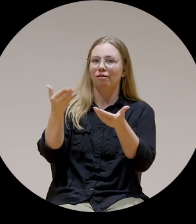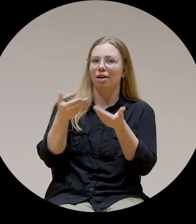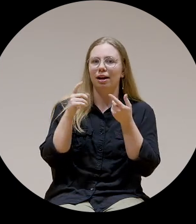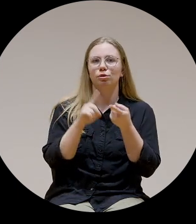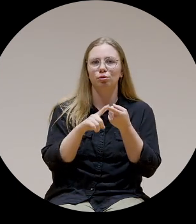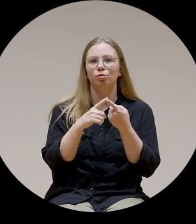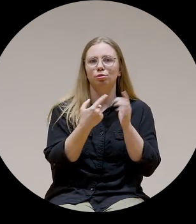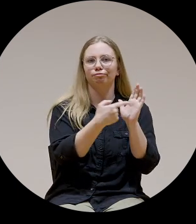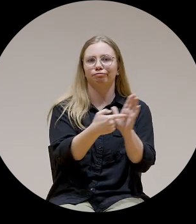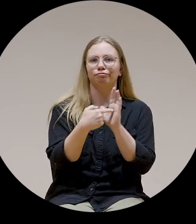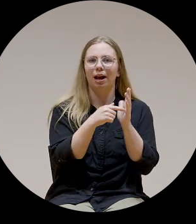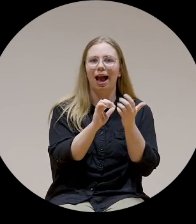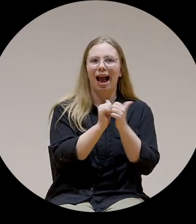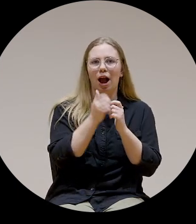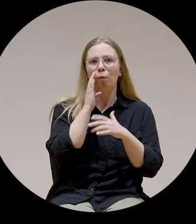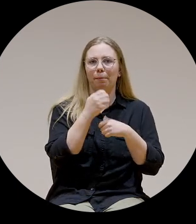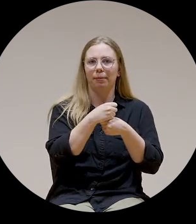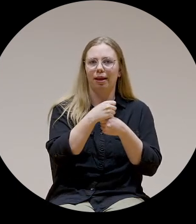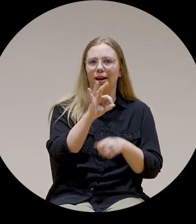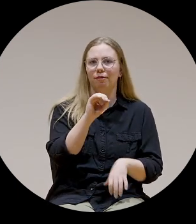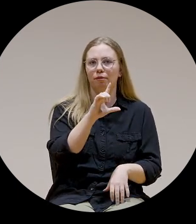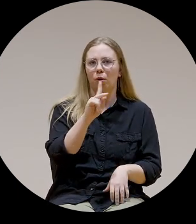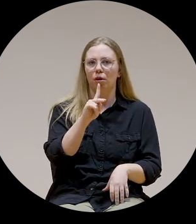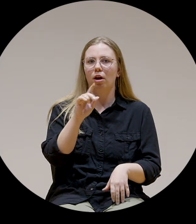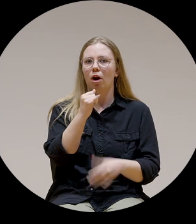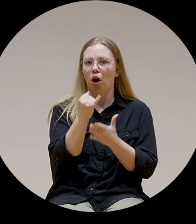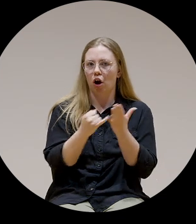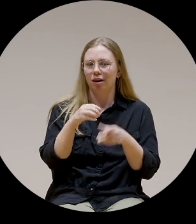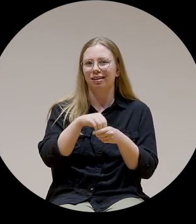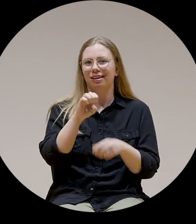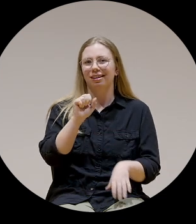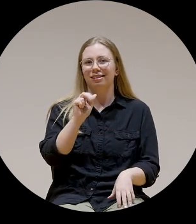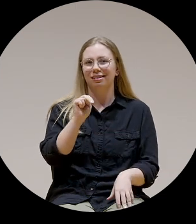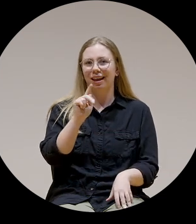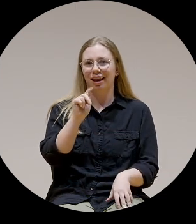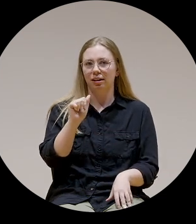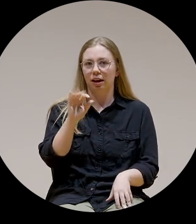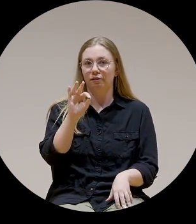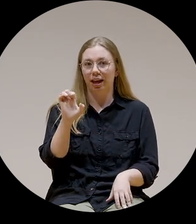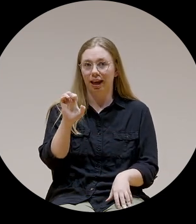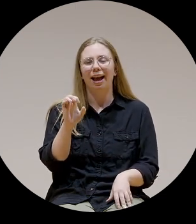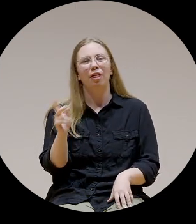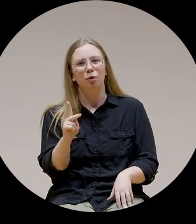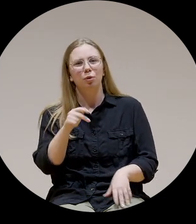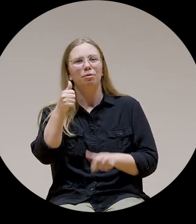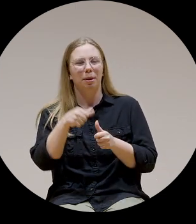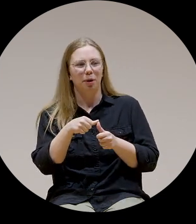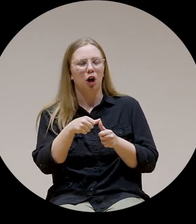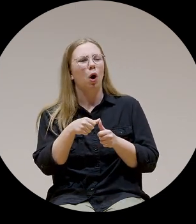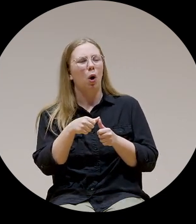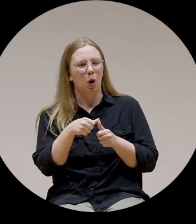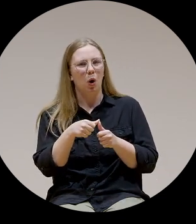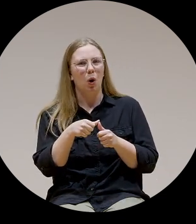which had just been established in Santa Fe. And they recalled that she looked with keen interest